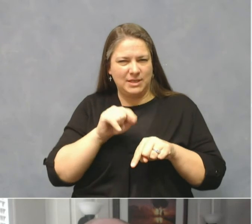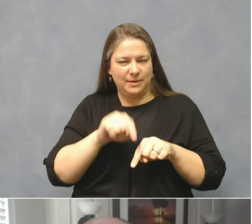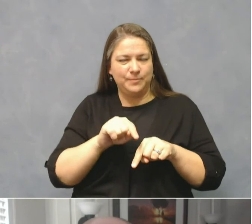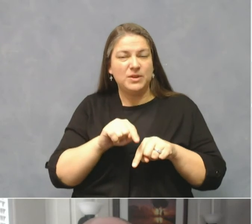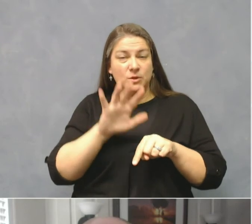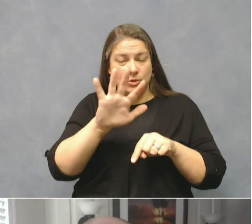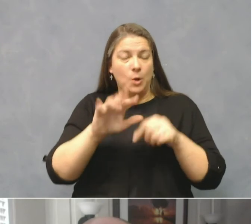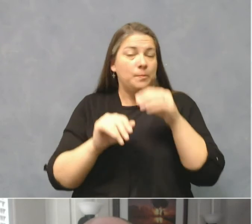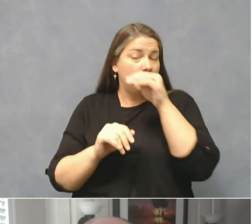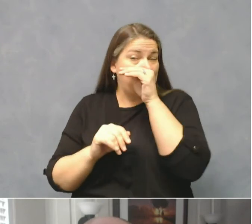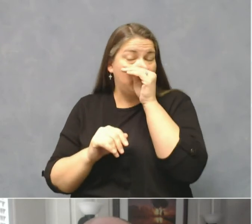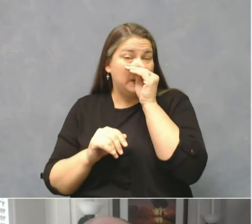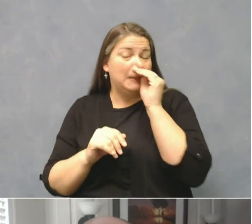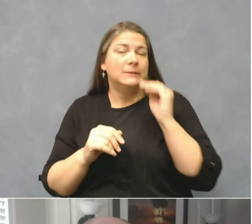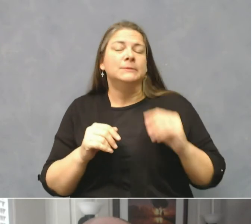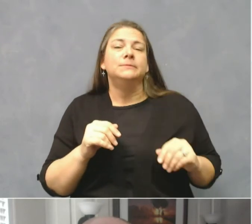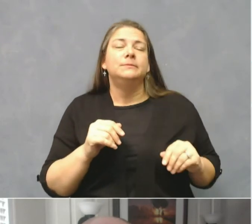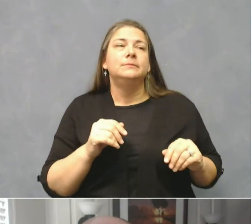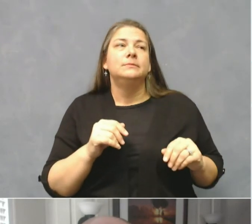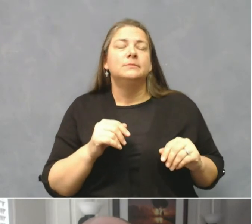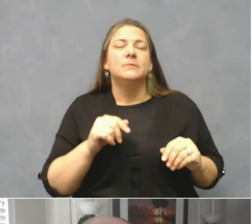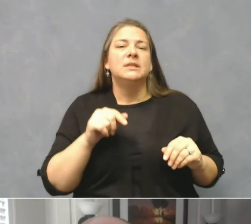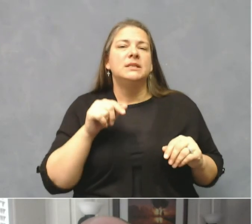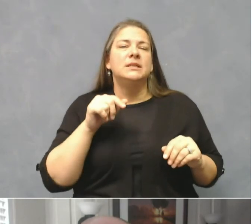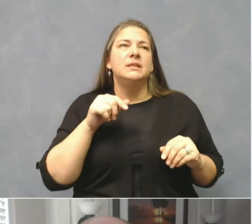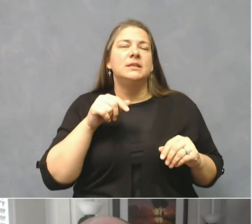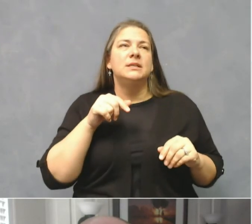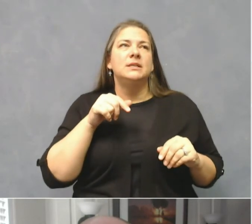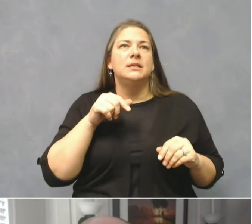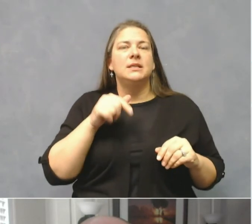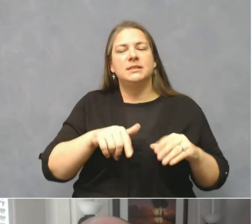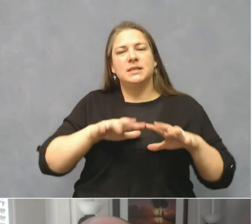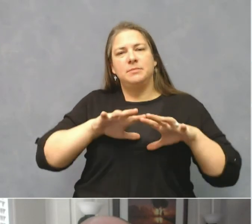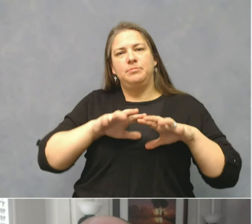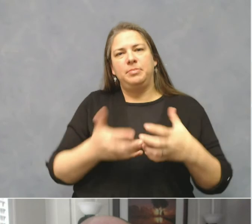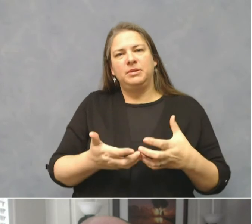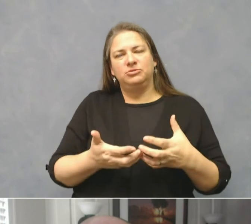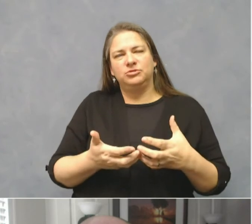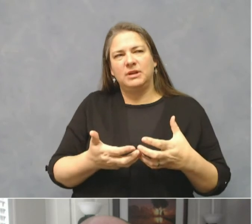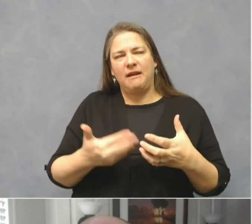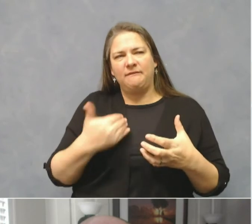perspective, this is a population of